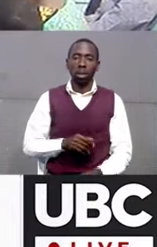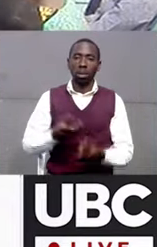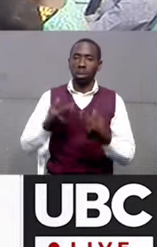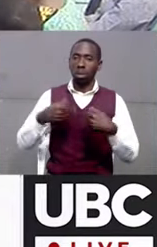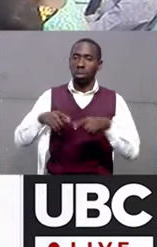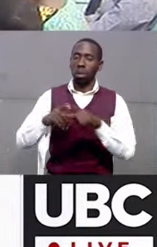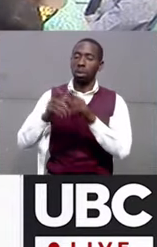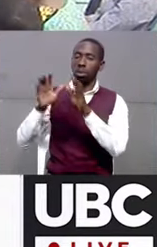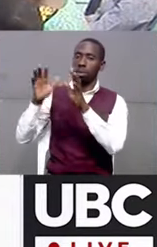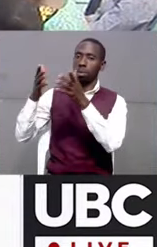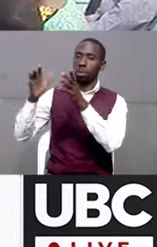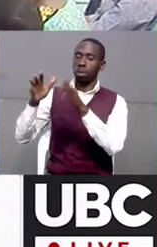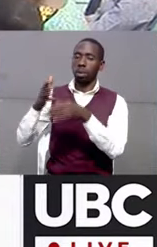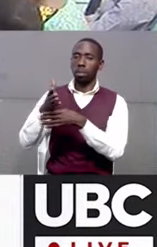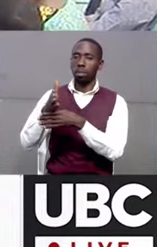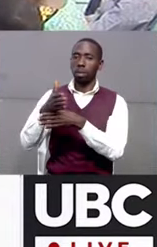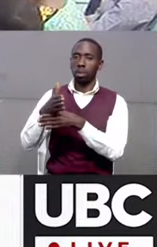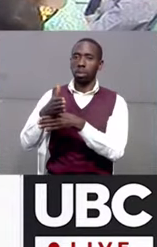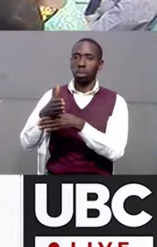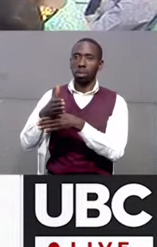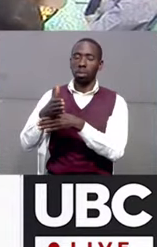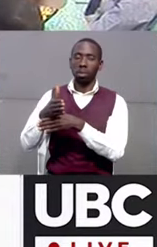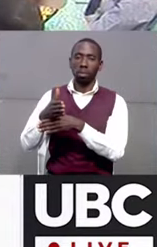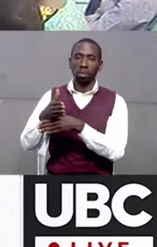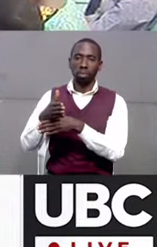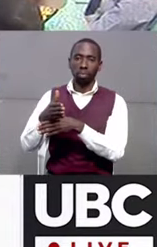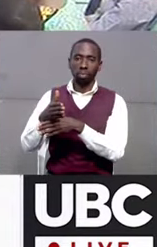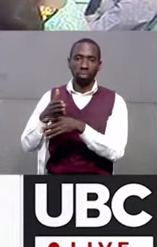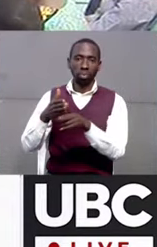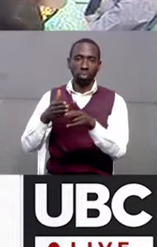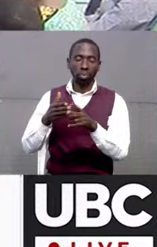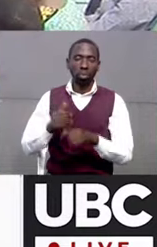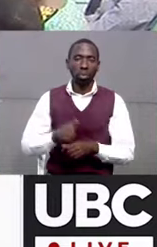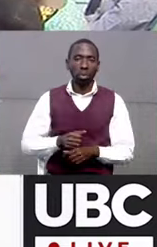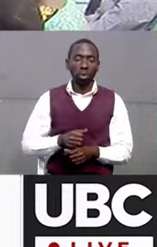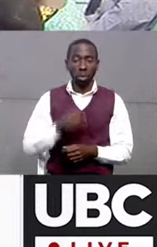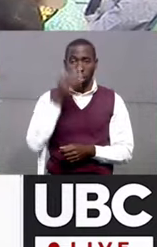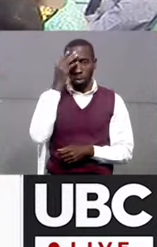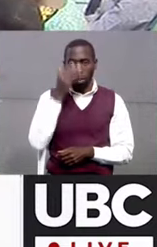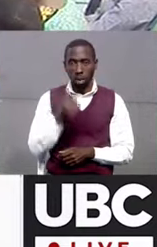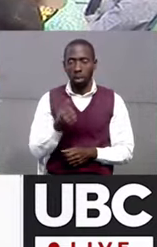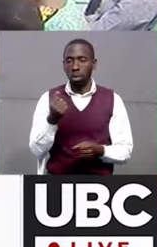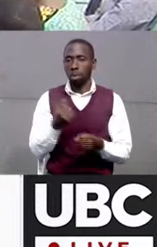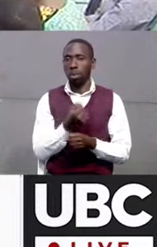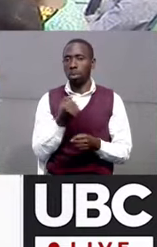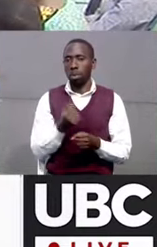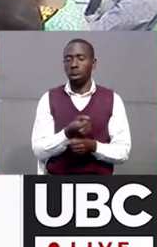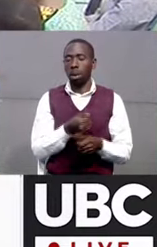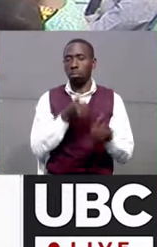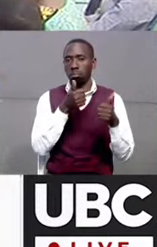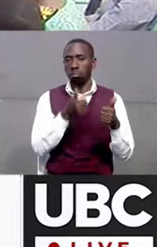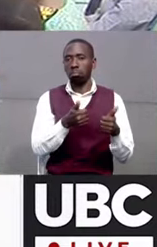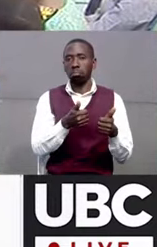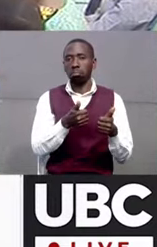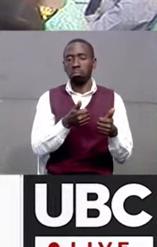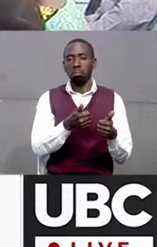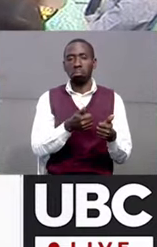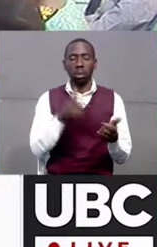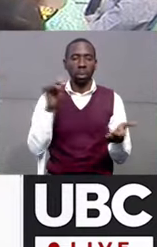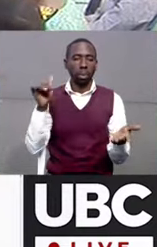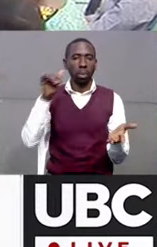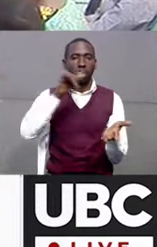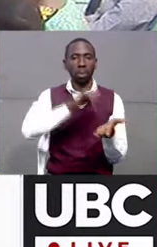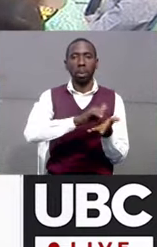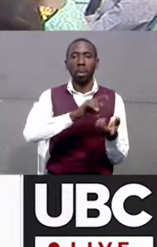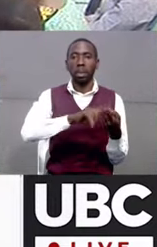ministry of the significant works that have been done at Entebbe International Airport,